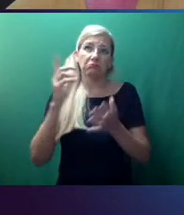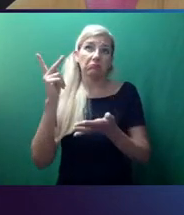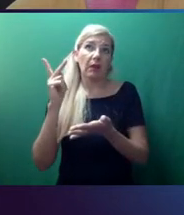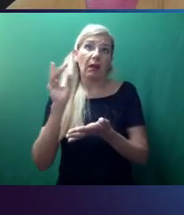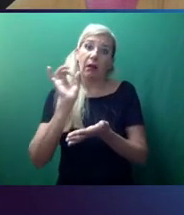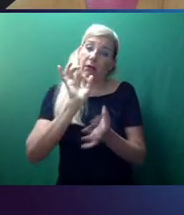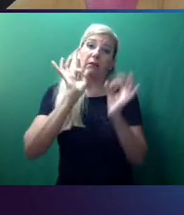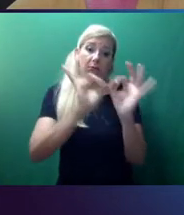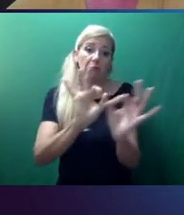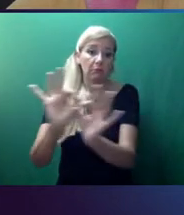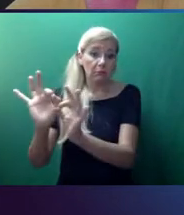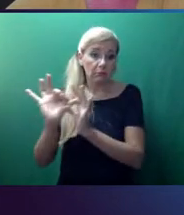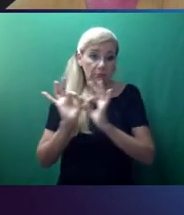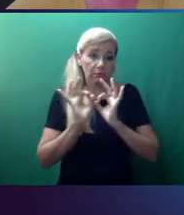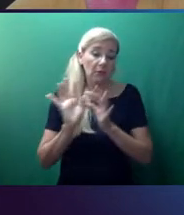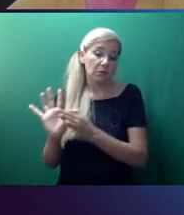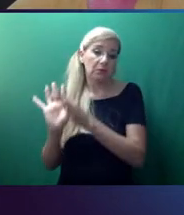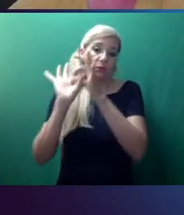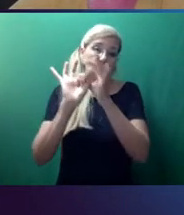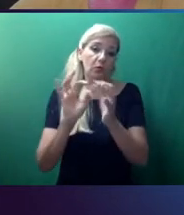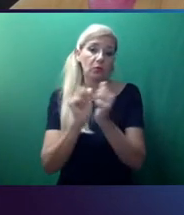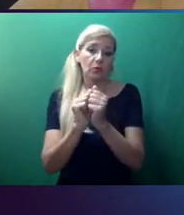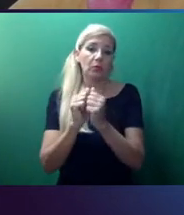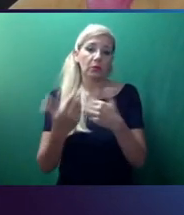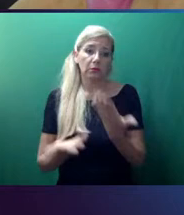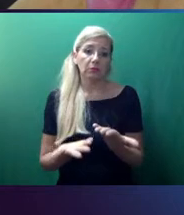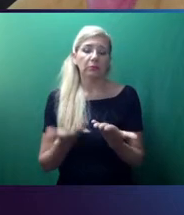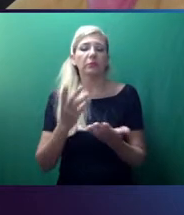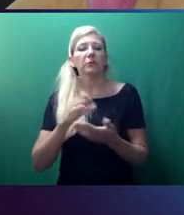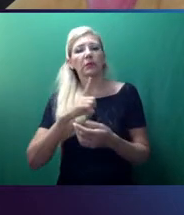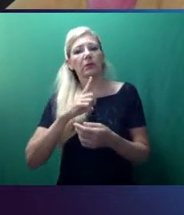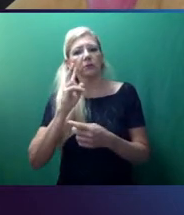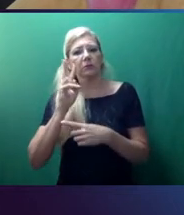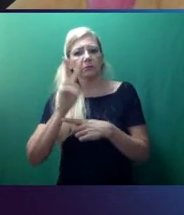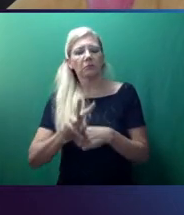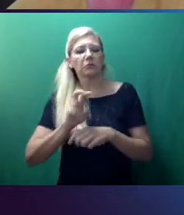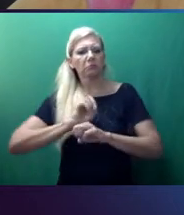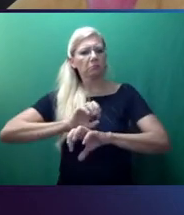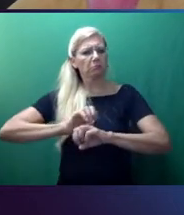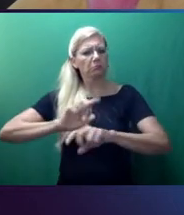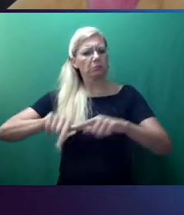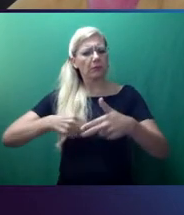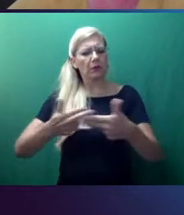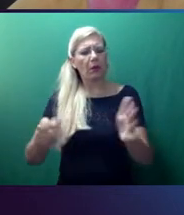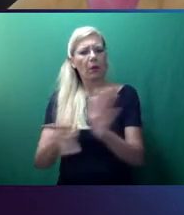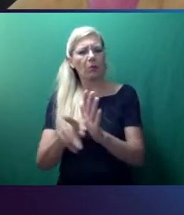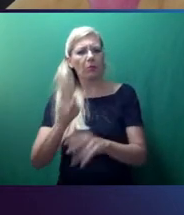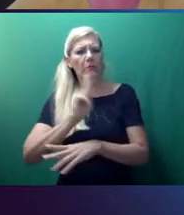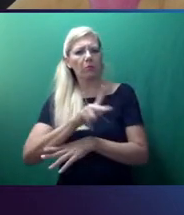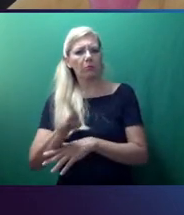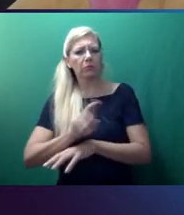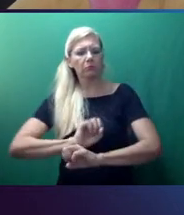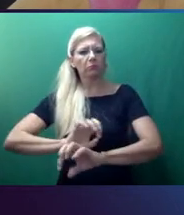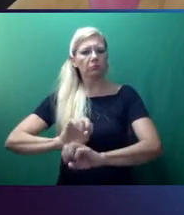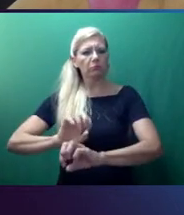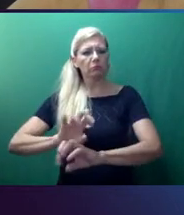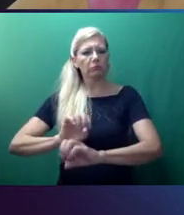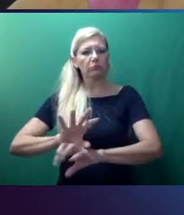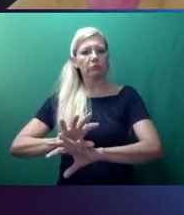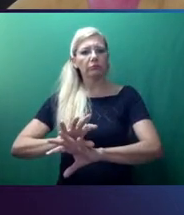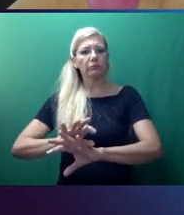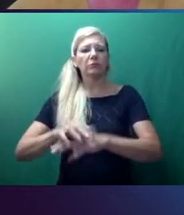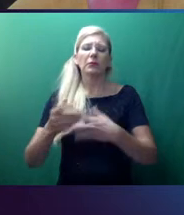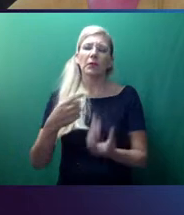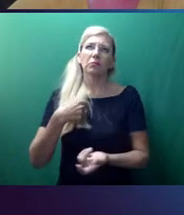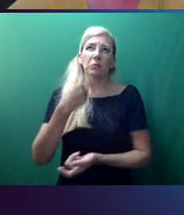We can't really see a lot of diversity in the teaching materials. So that's really true. And I think that that is